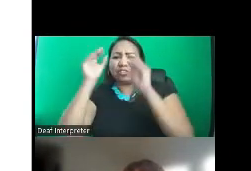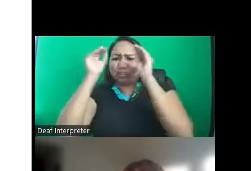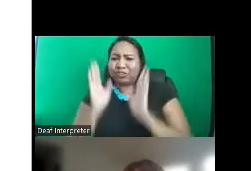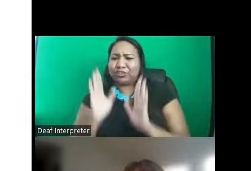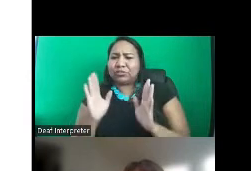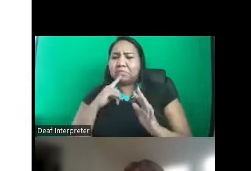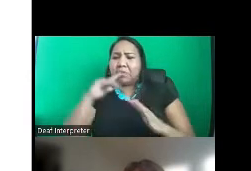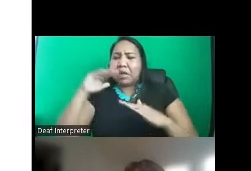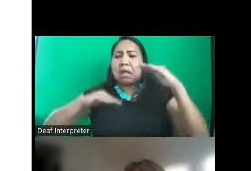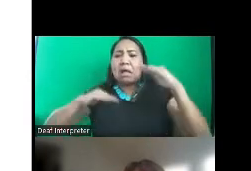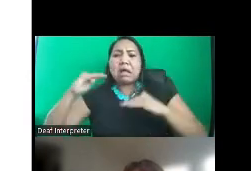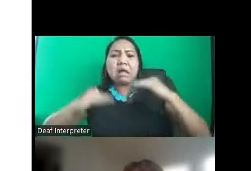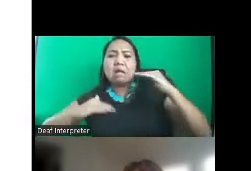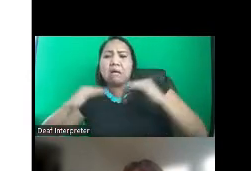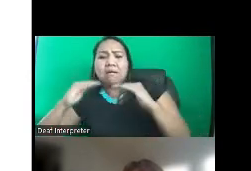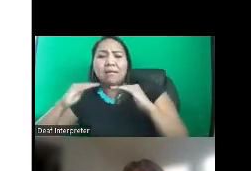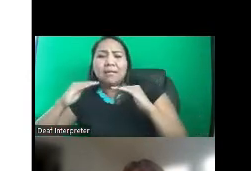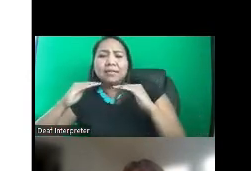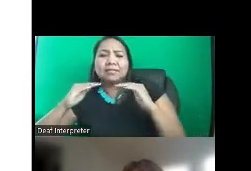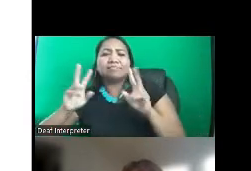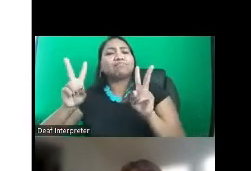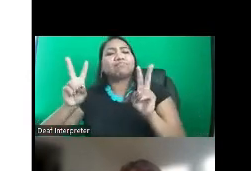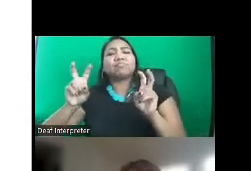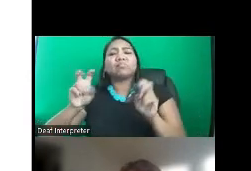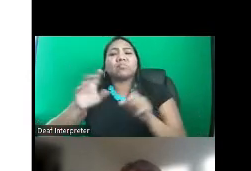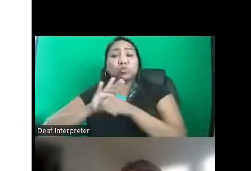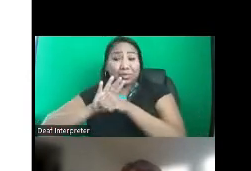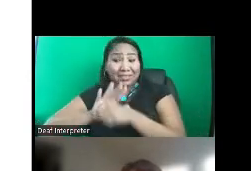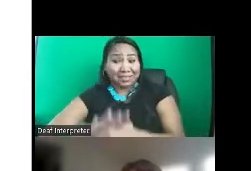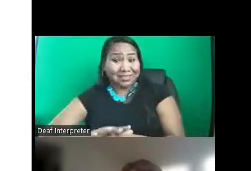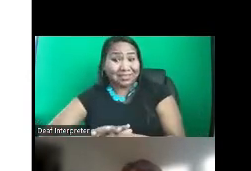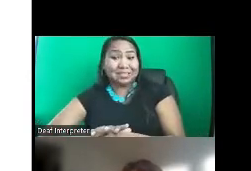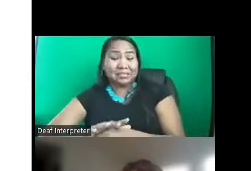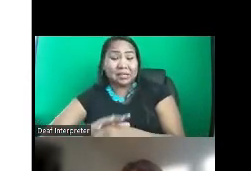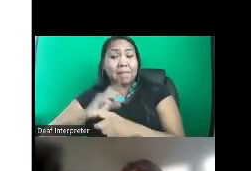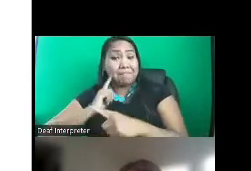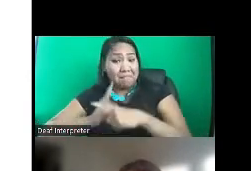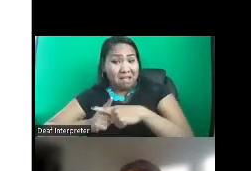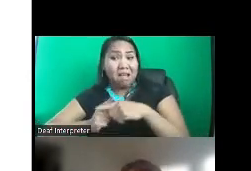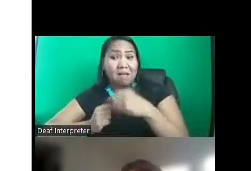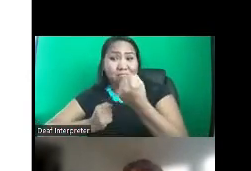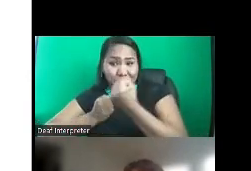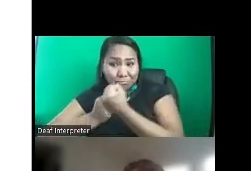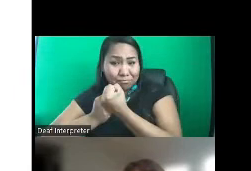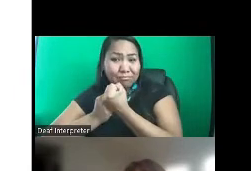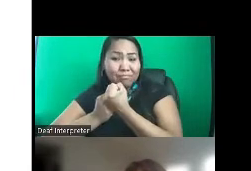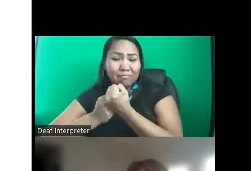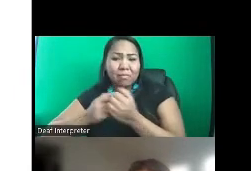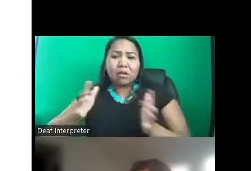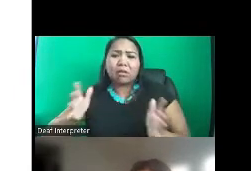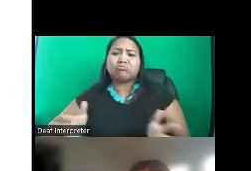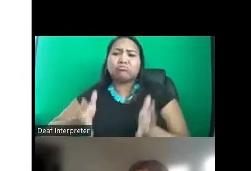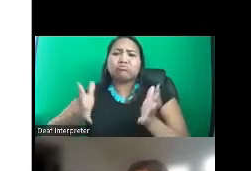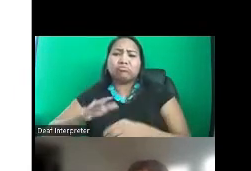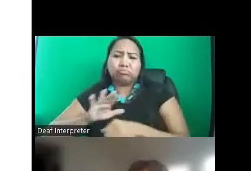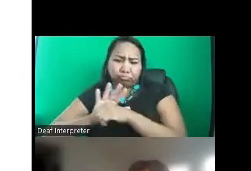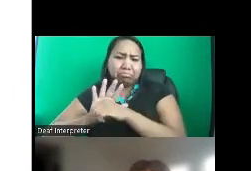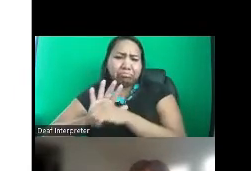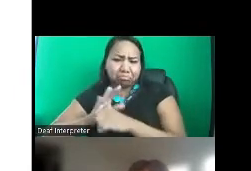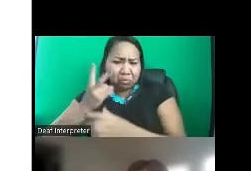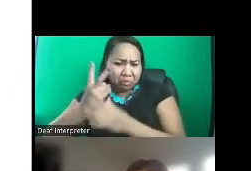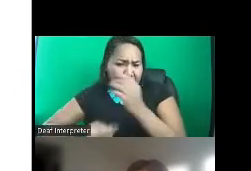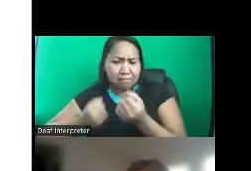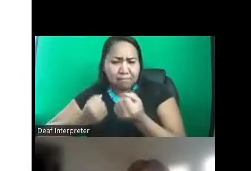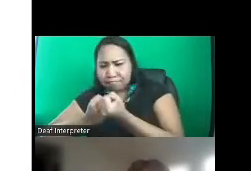And what can you say more about if there's other educators on here? Like, what is that? How did that help you? And what did that look like? Oh,